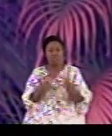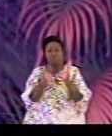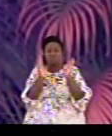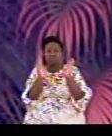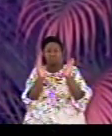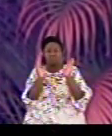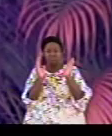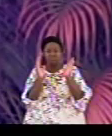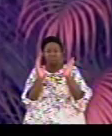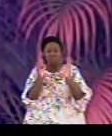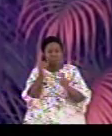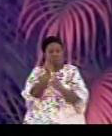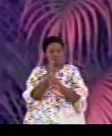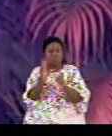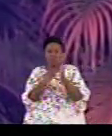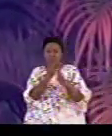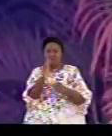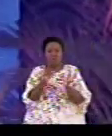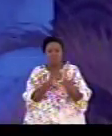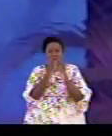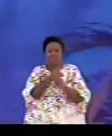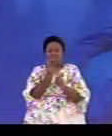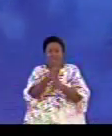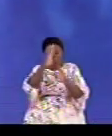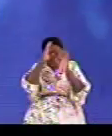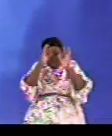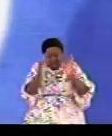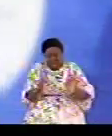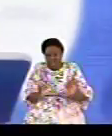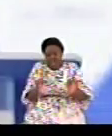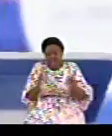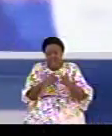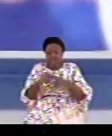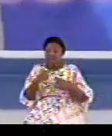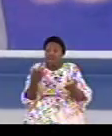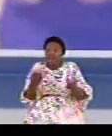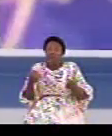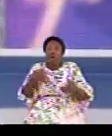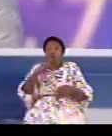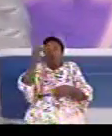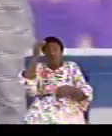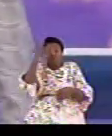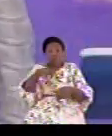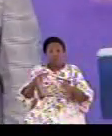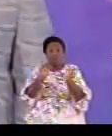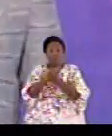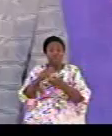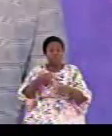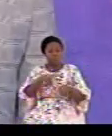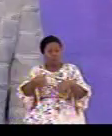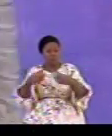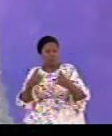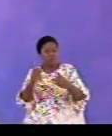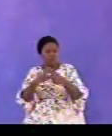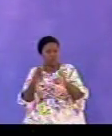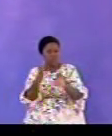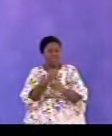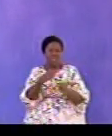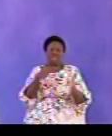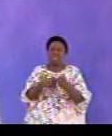their own accord they said we knew that we would wait to get this